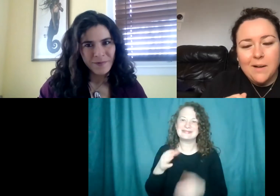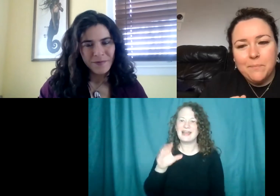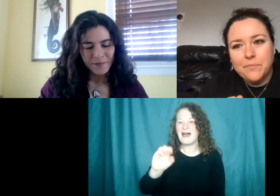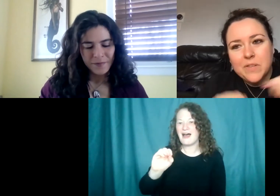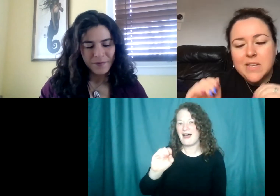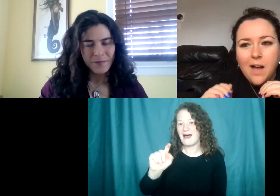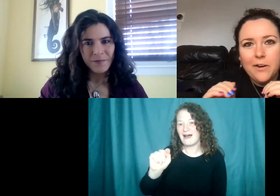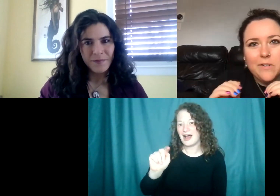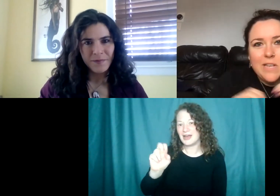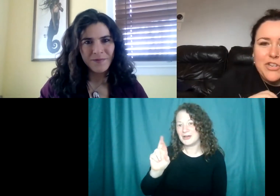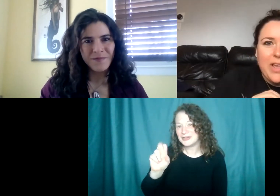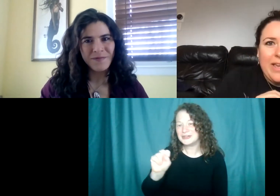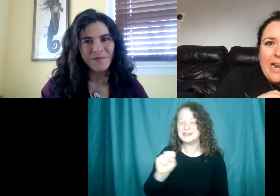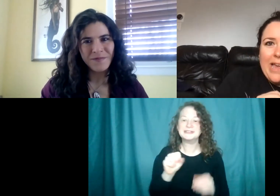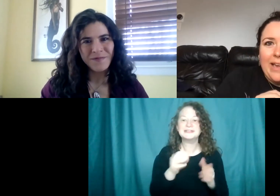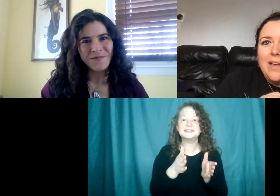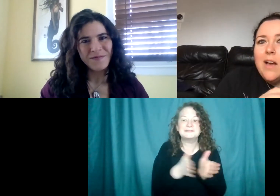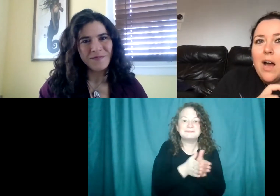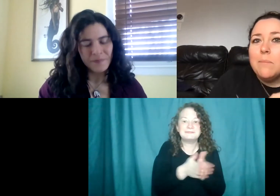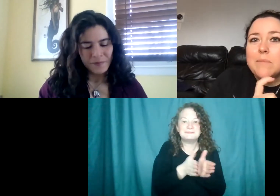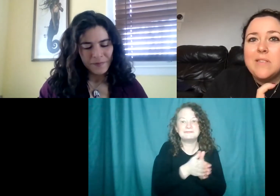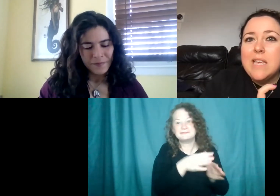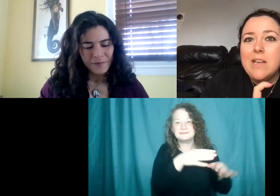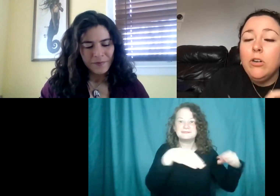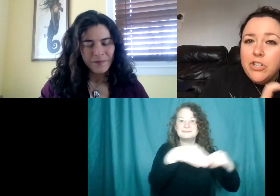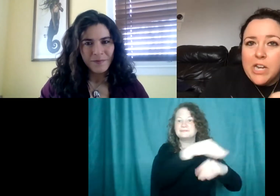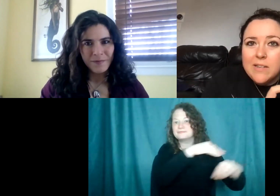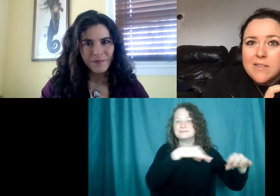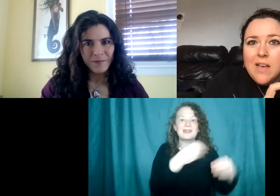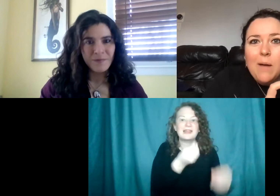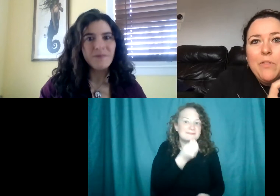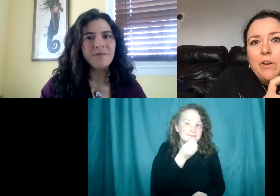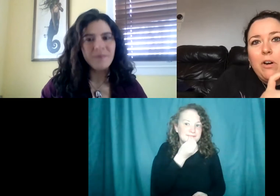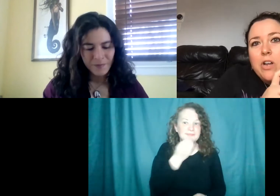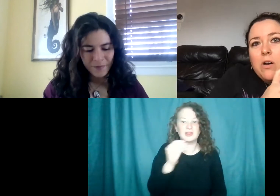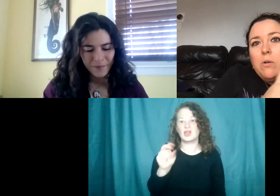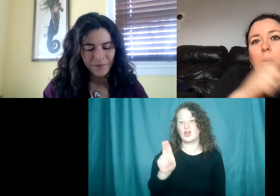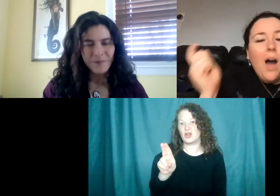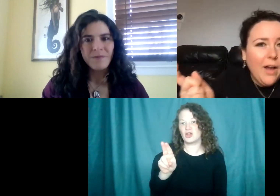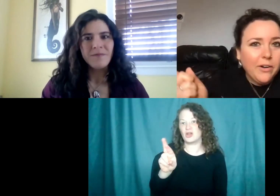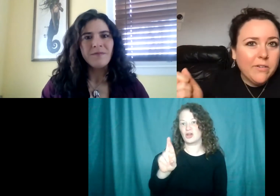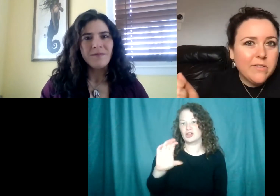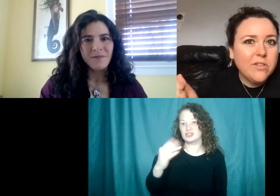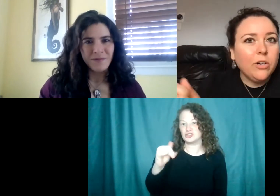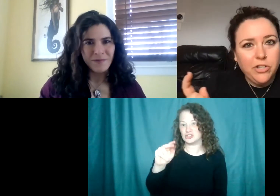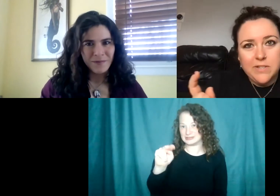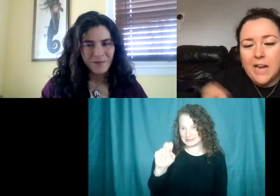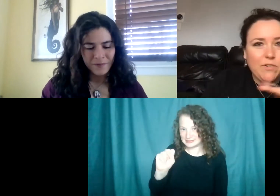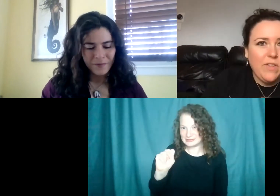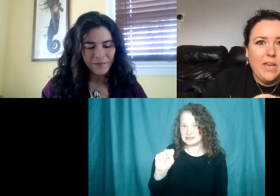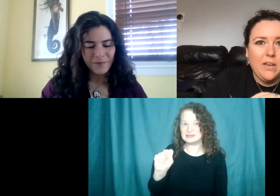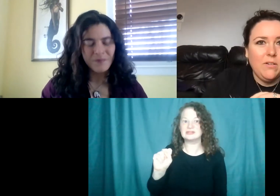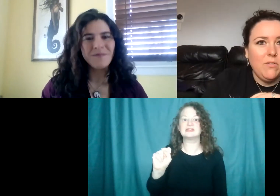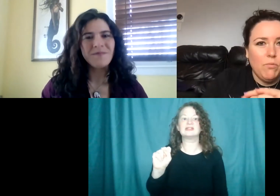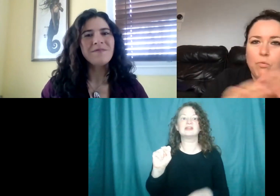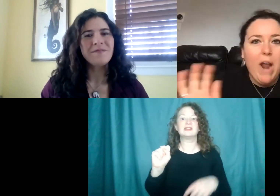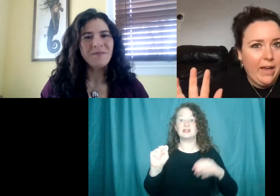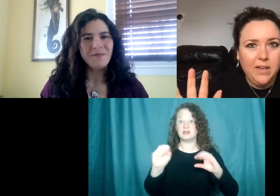and the sea otters eating sea urchins. And when there are no otters, the urchins kind of just